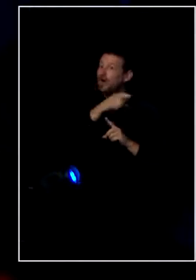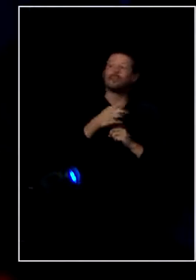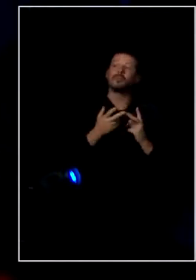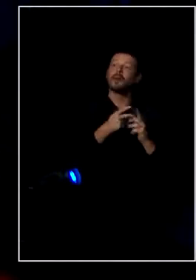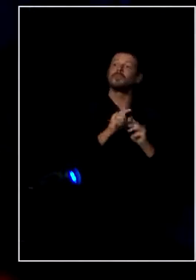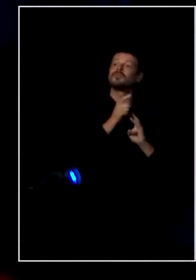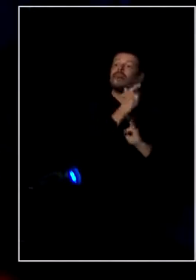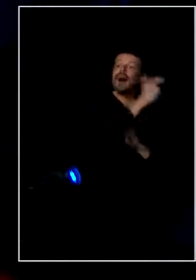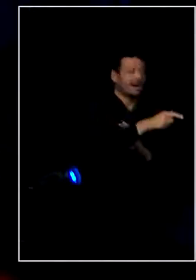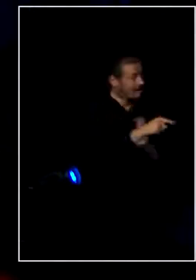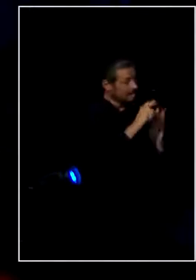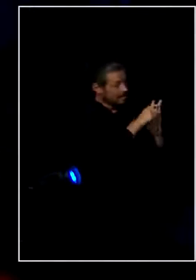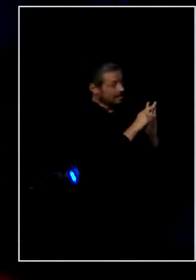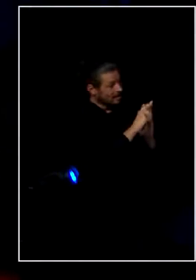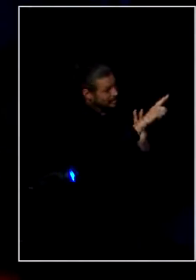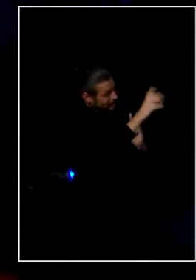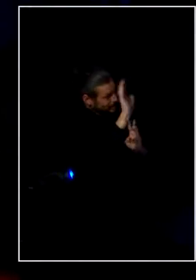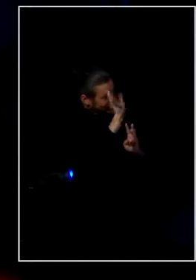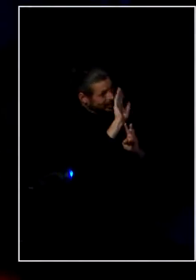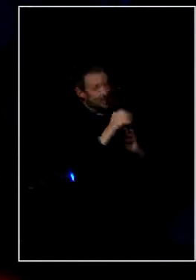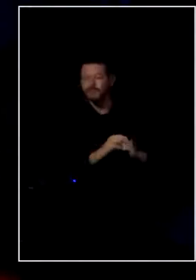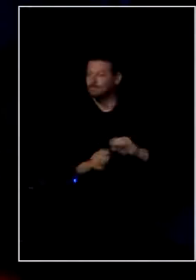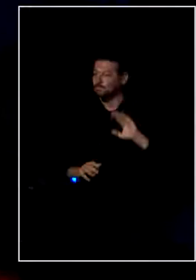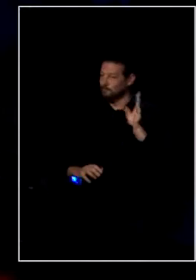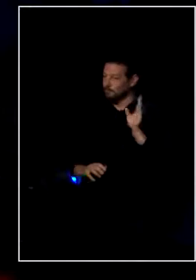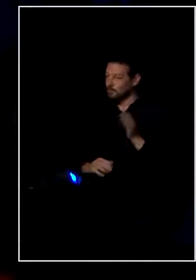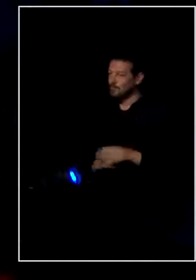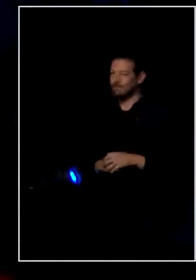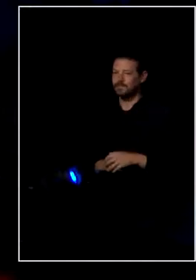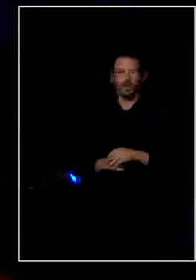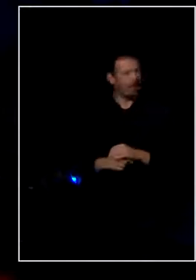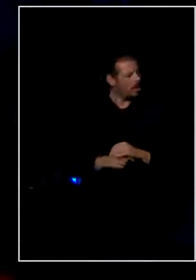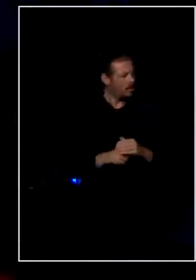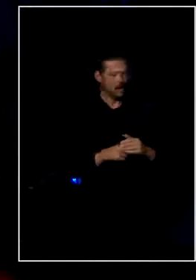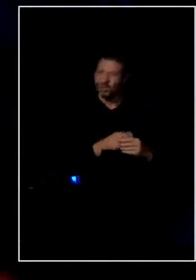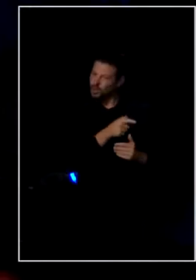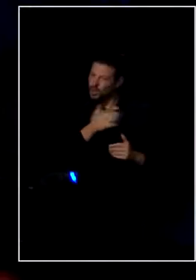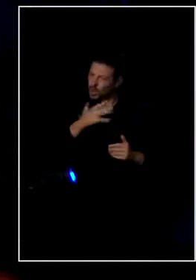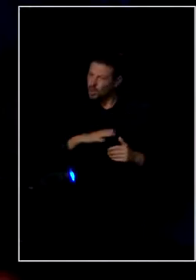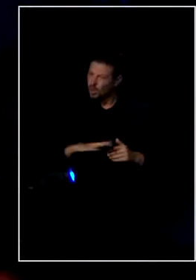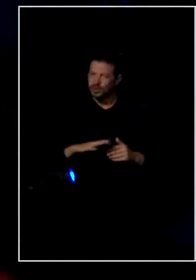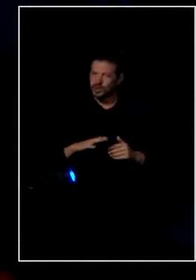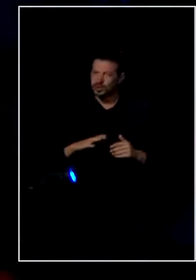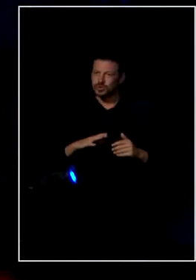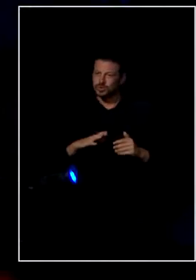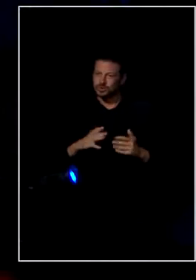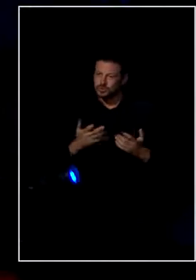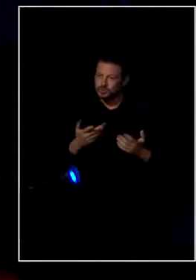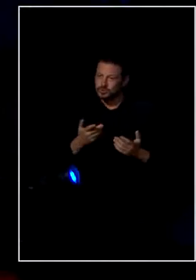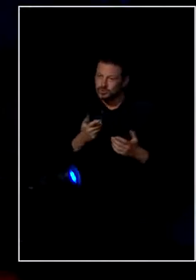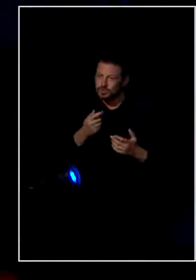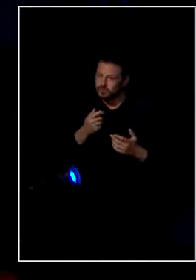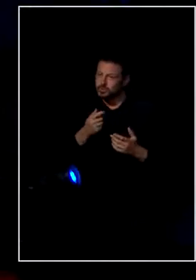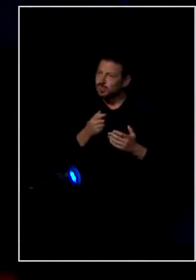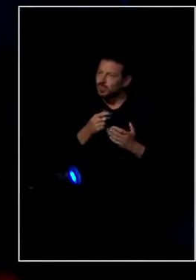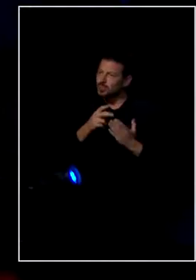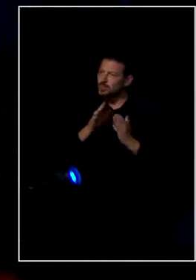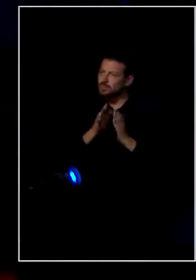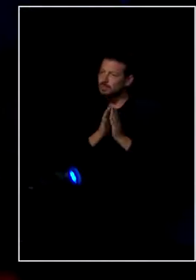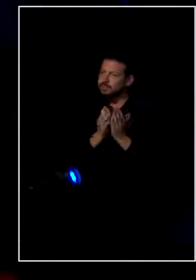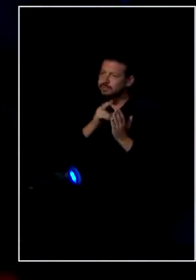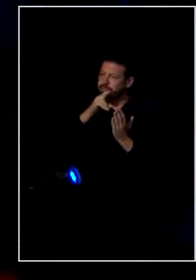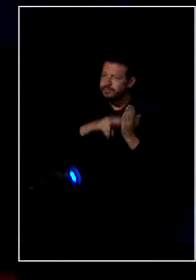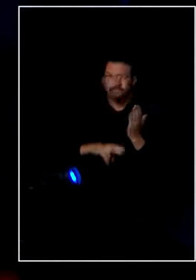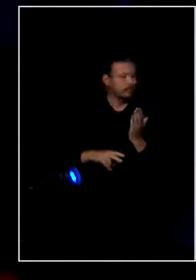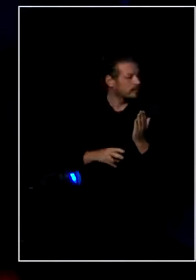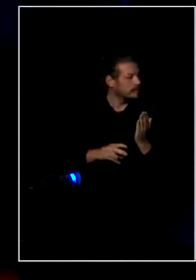panel? Hi, Astrid. Hello, everyone. Would you actually like to kind of locate us and read to us from Who